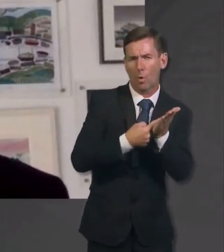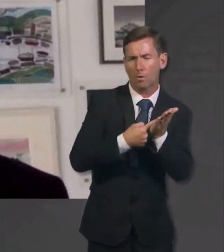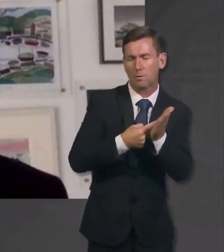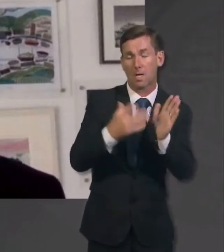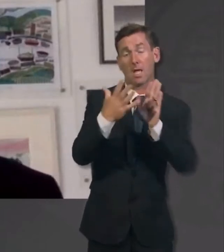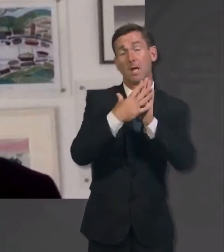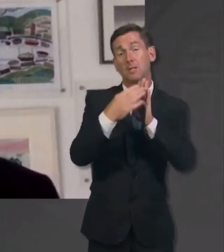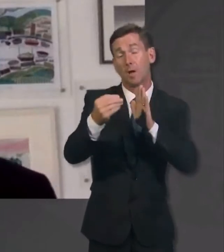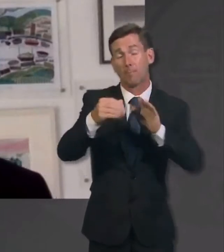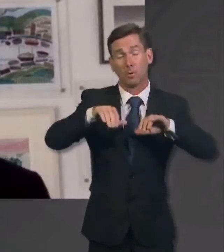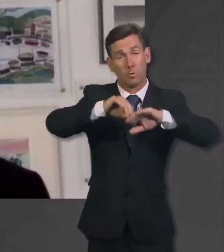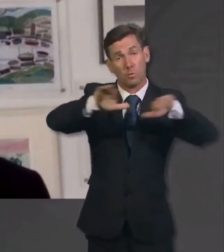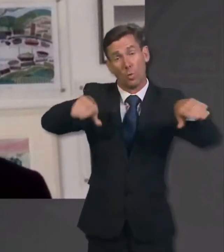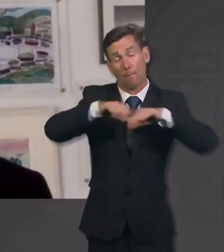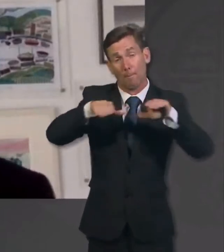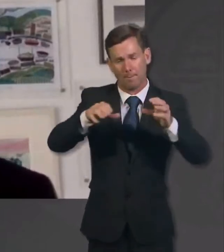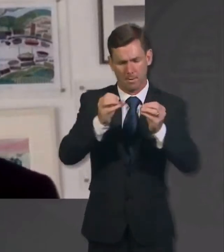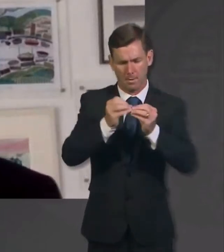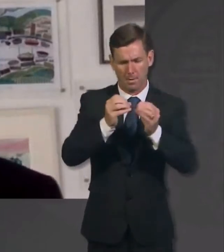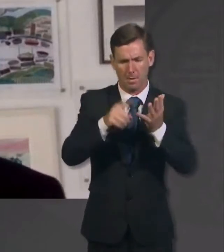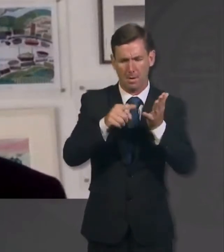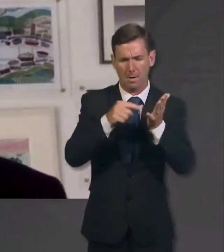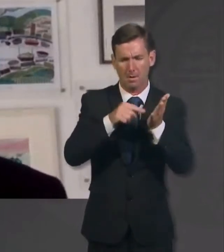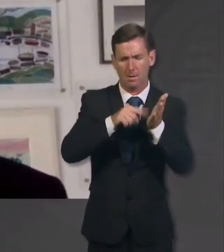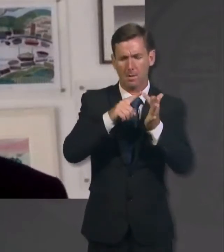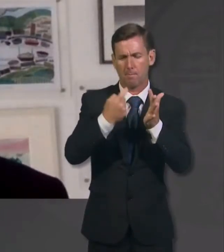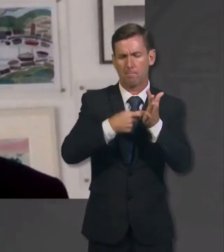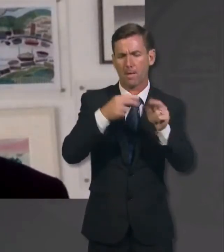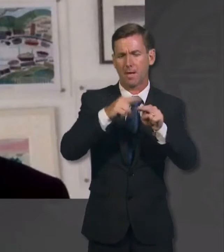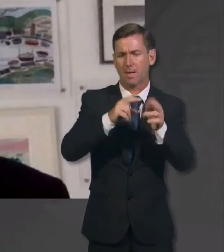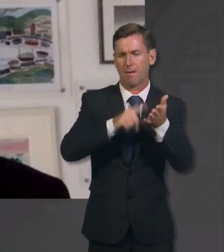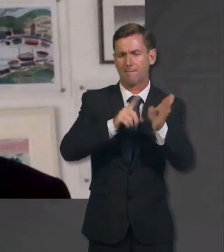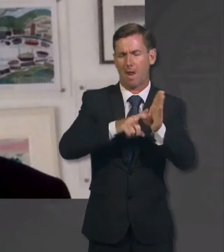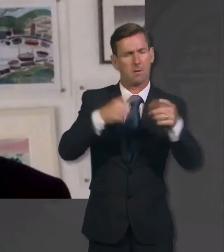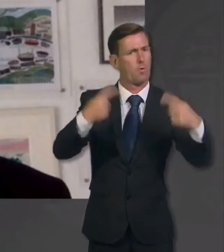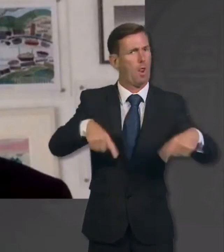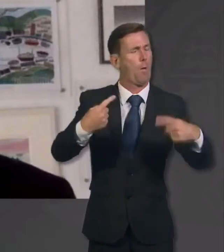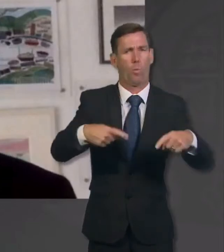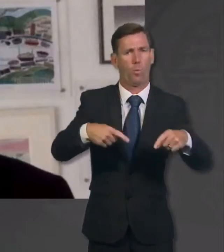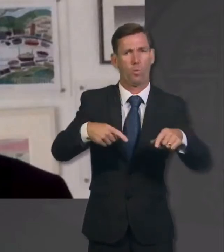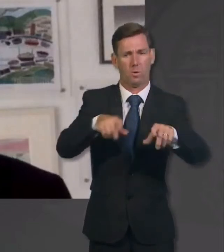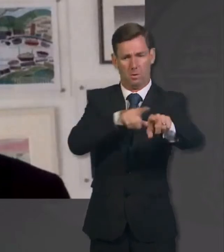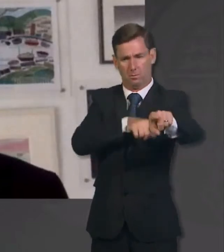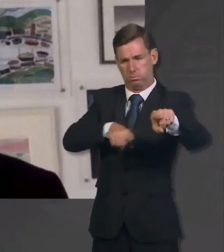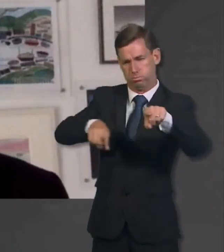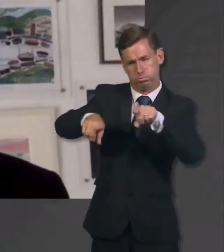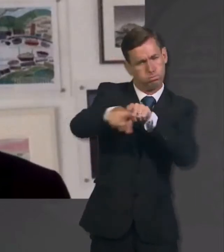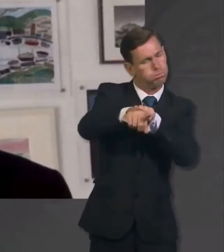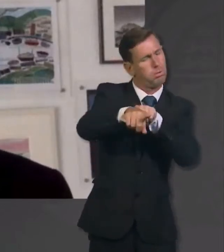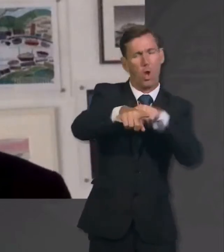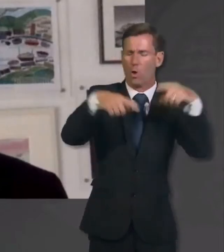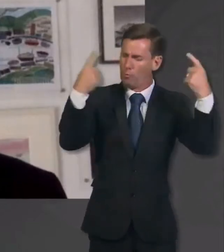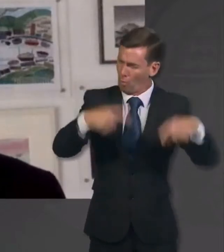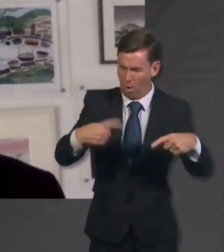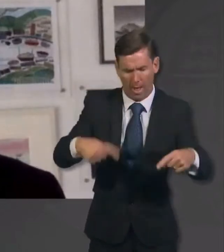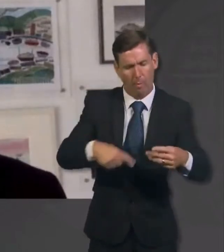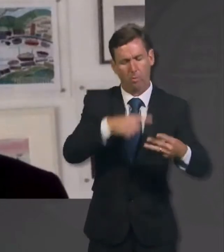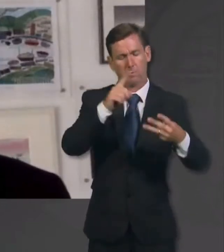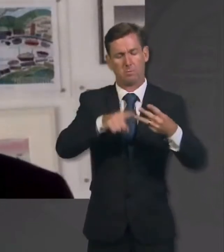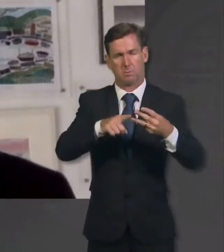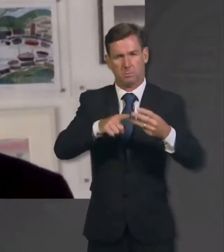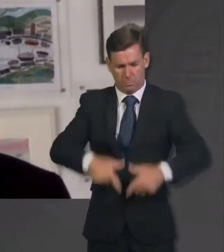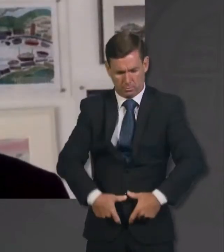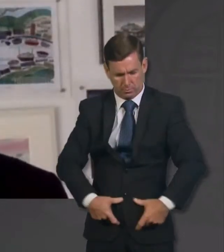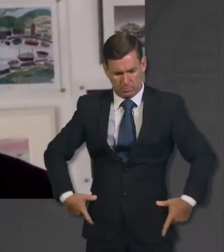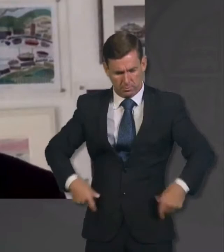to put on their trunks before they go to the pool. How are you going to persuade the doubters that sport and leisure isn't about to be a lot more hassle and a